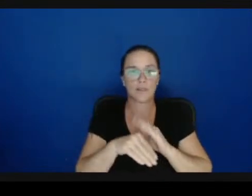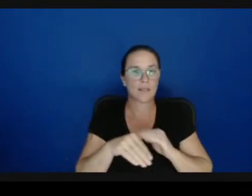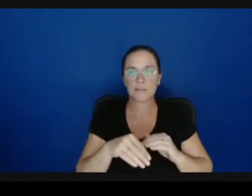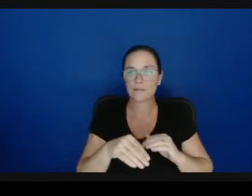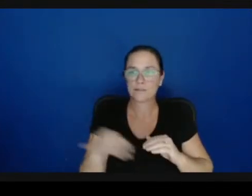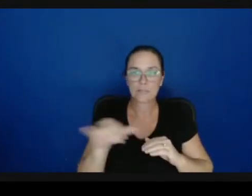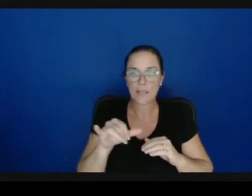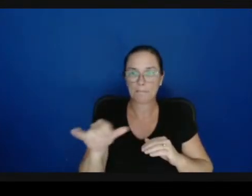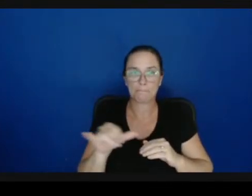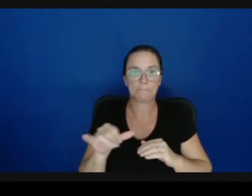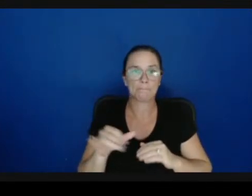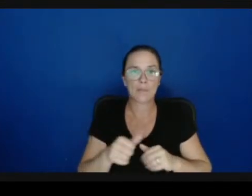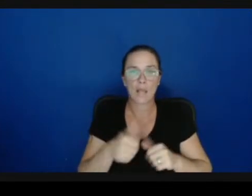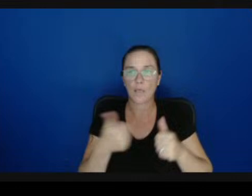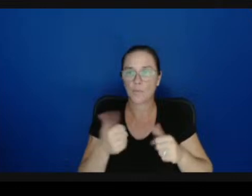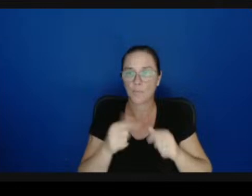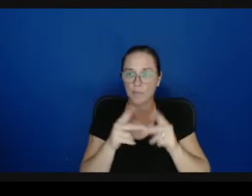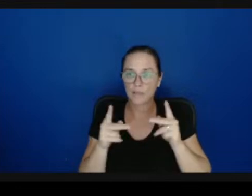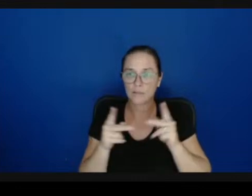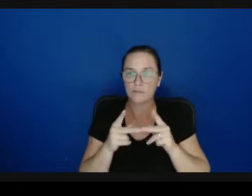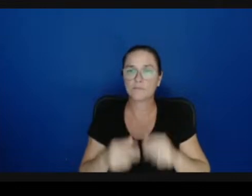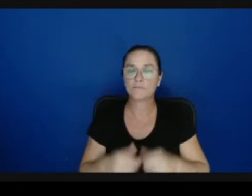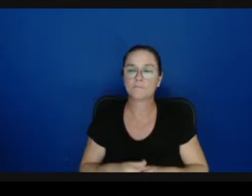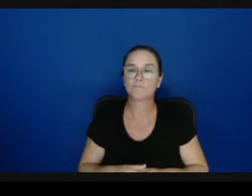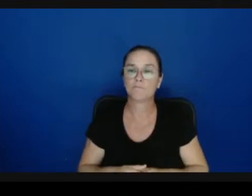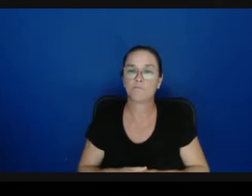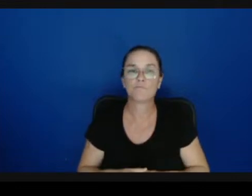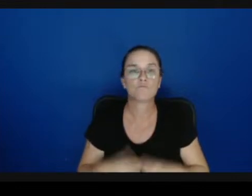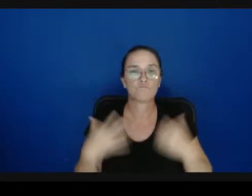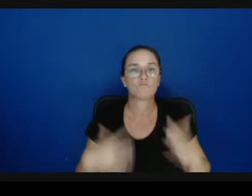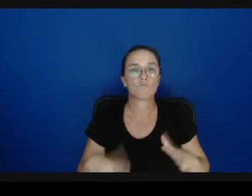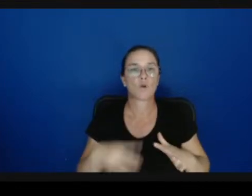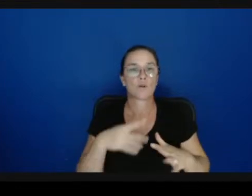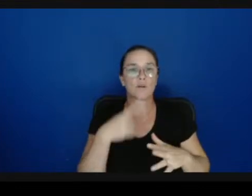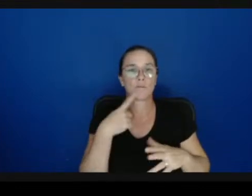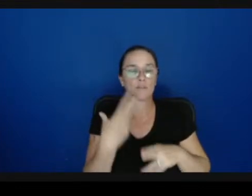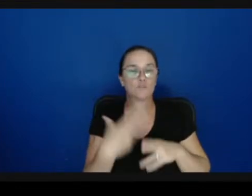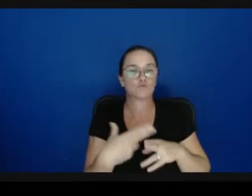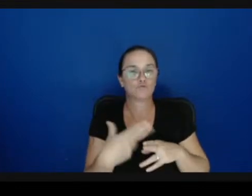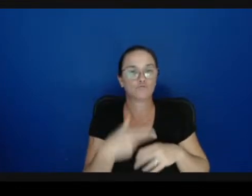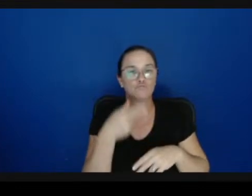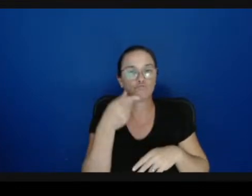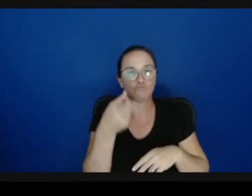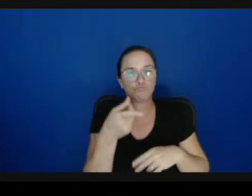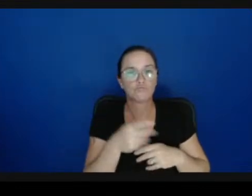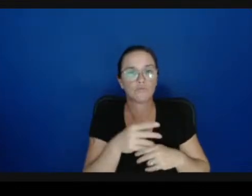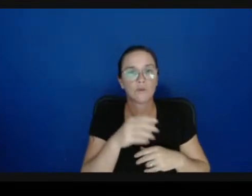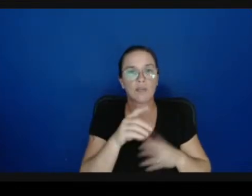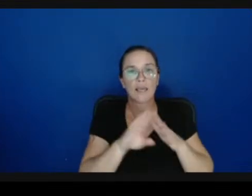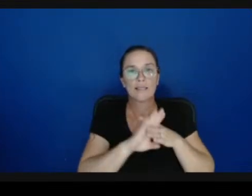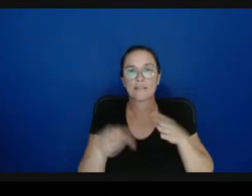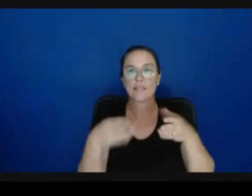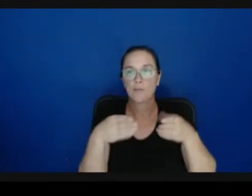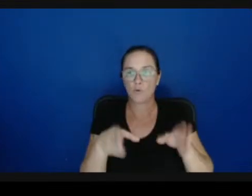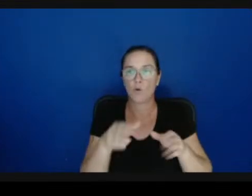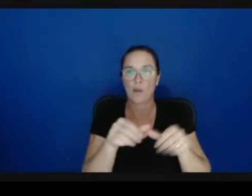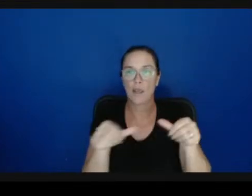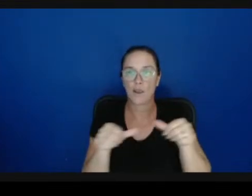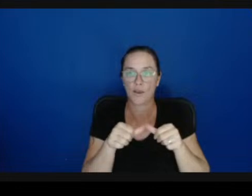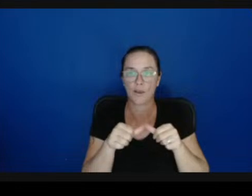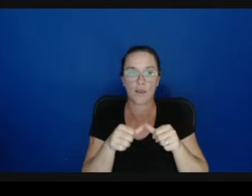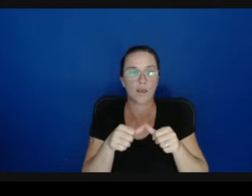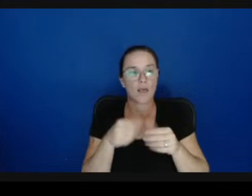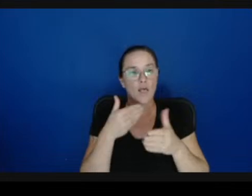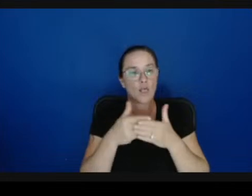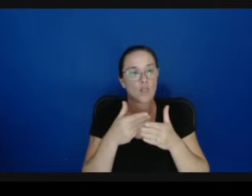other signals as well. We mentioned the escape road area near the two previous intrusions